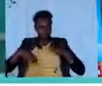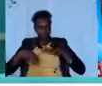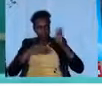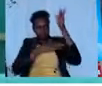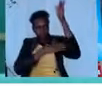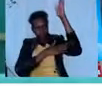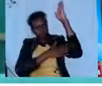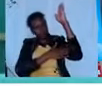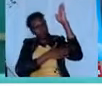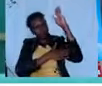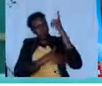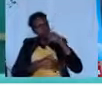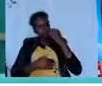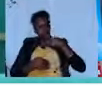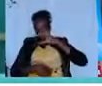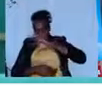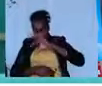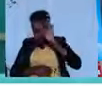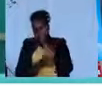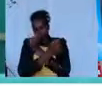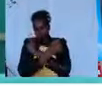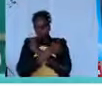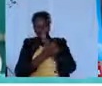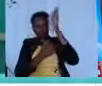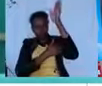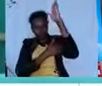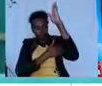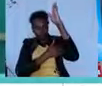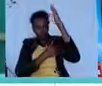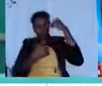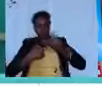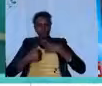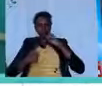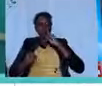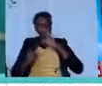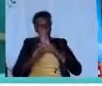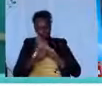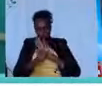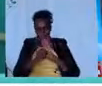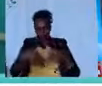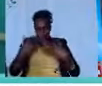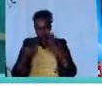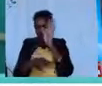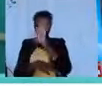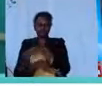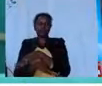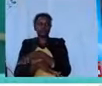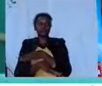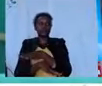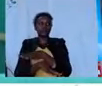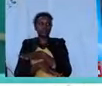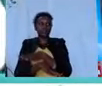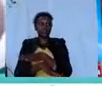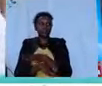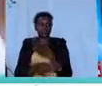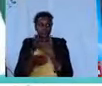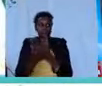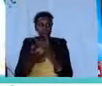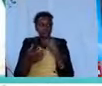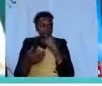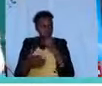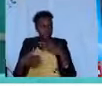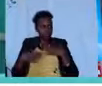God who have chosen to love God, there is a promise of restoration. Somebody